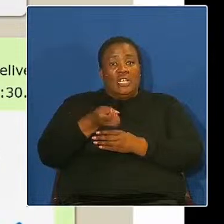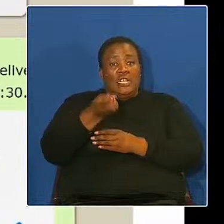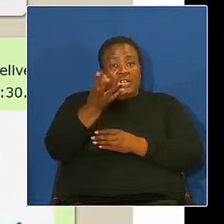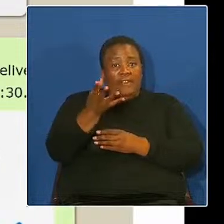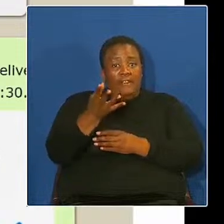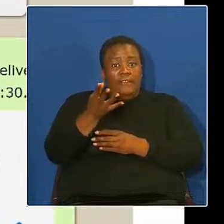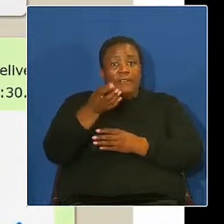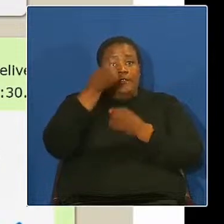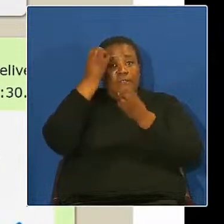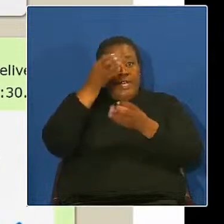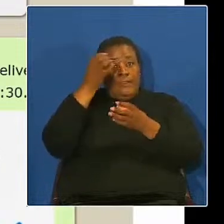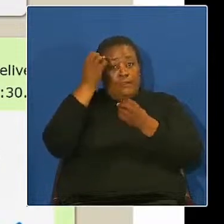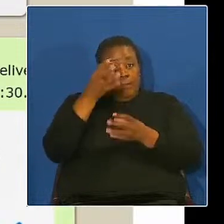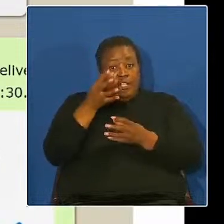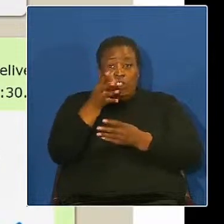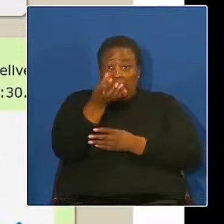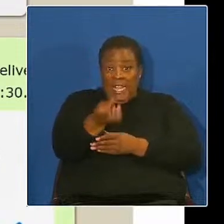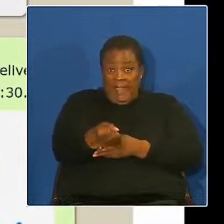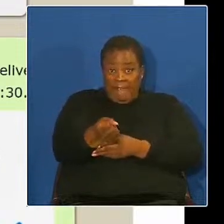has is worth it.